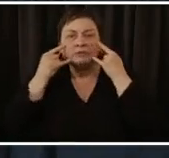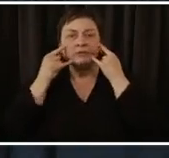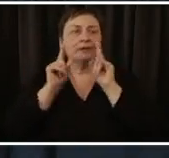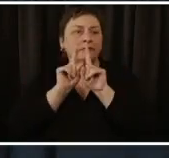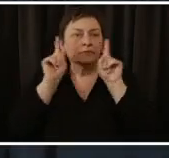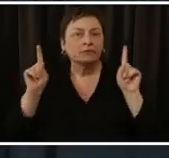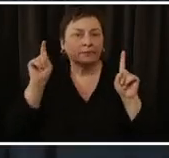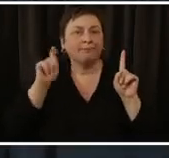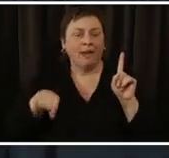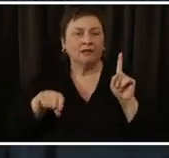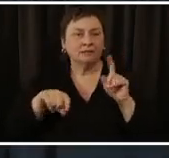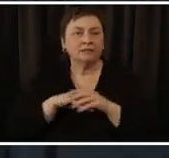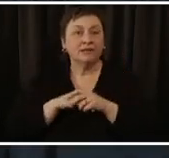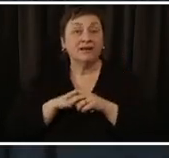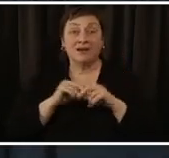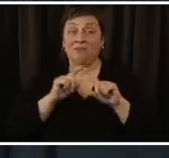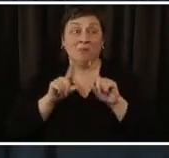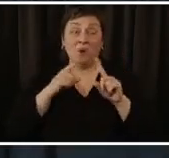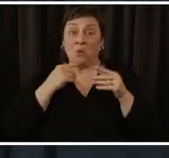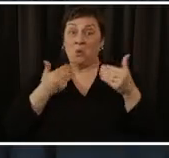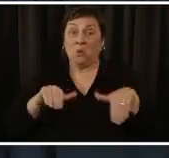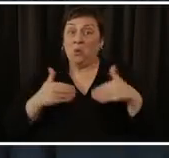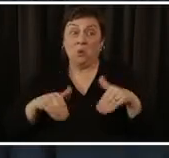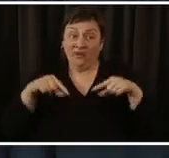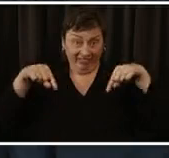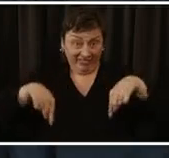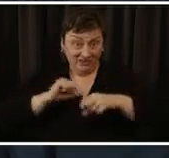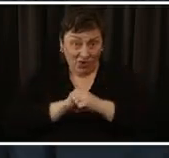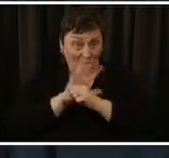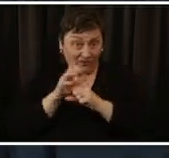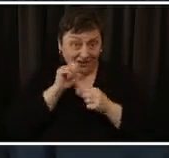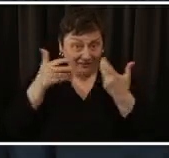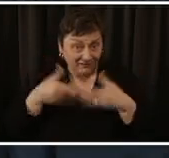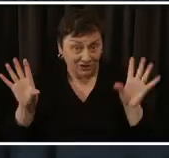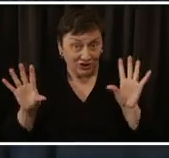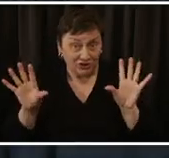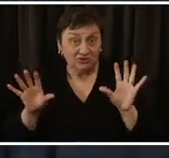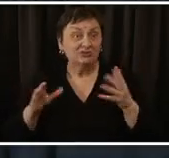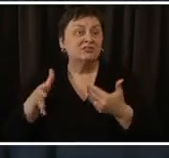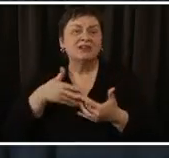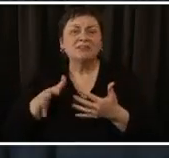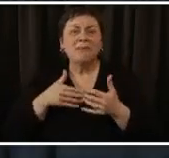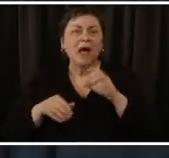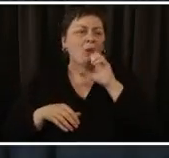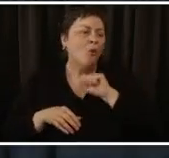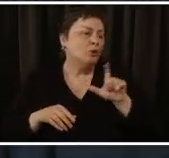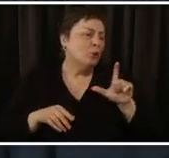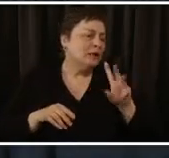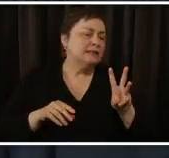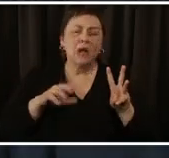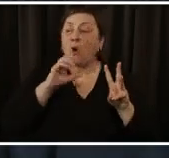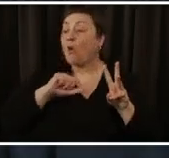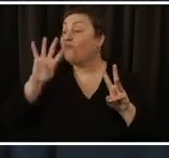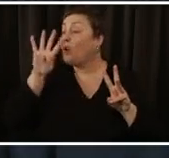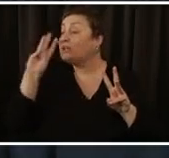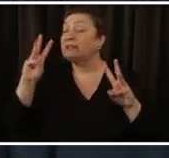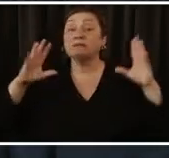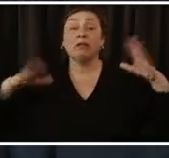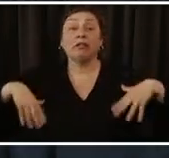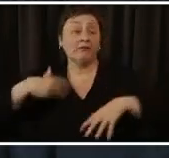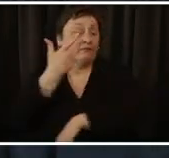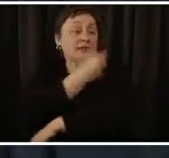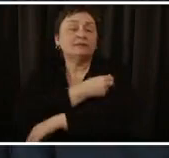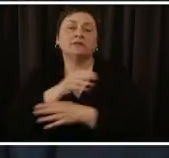vaccinated, but you are more vulnerable than ever before. Whether you're 26 or 46 and you haven't been vaccinated yet, it's